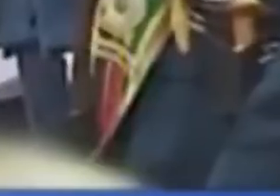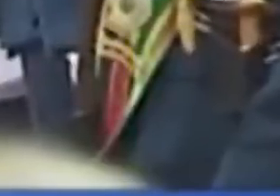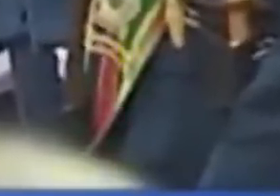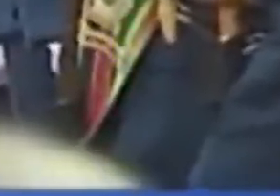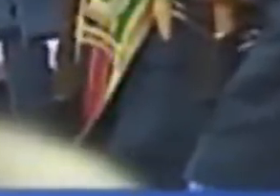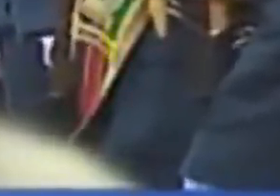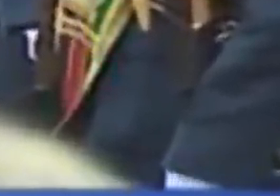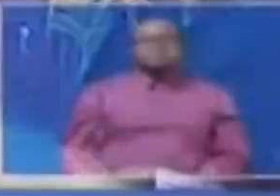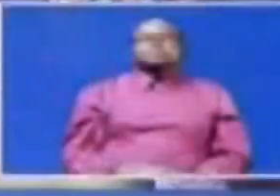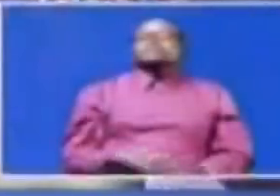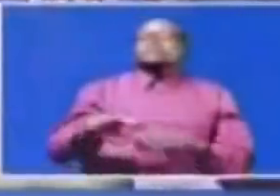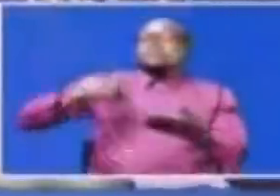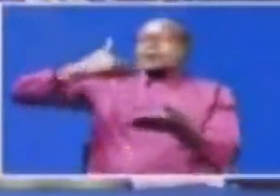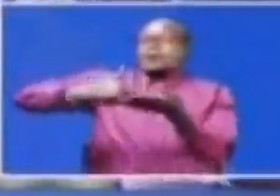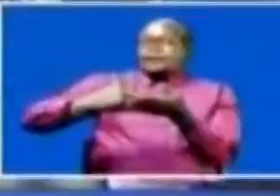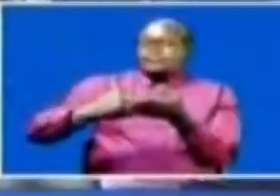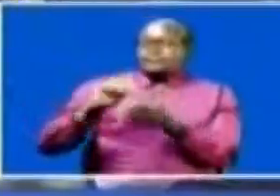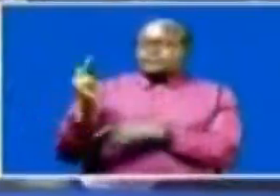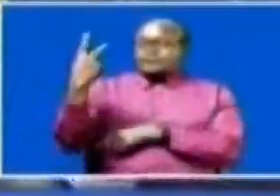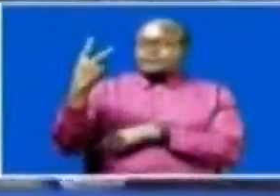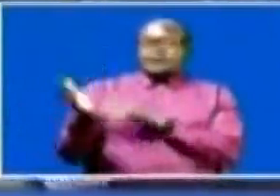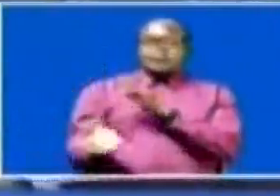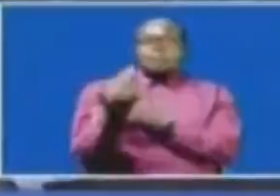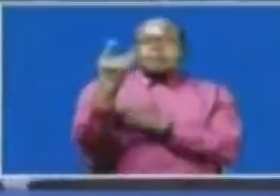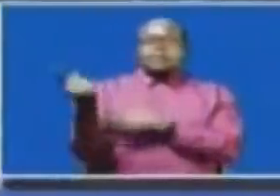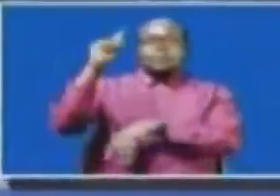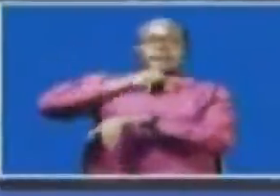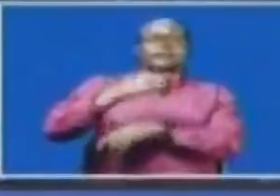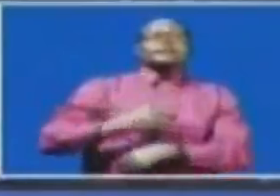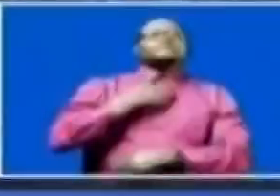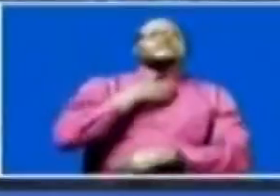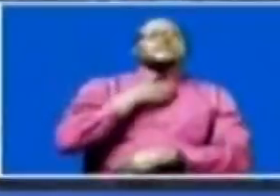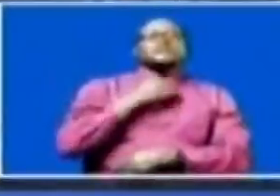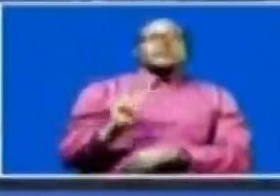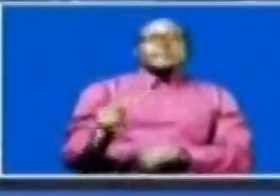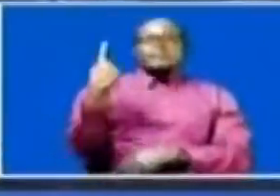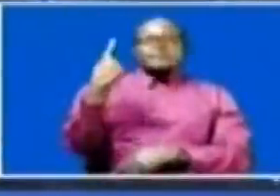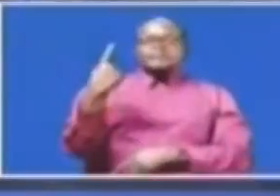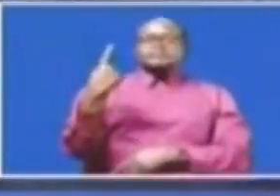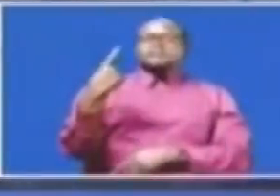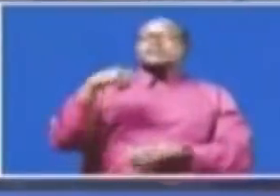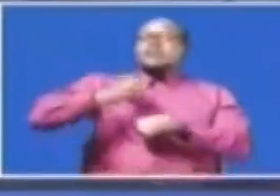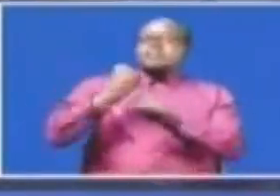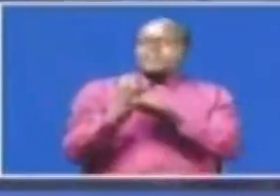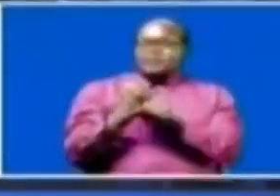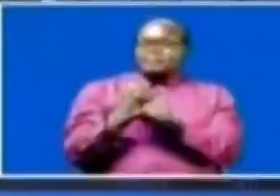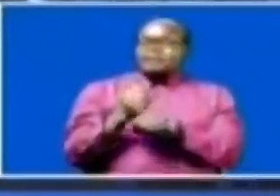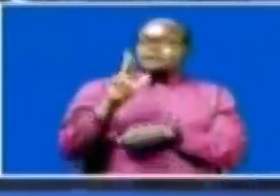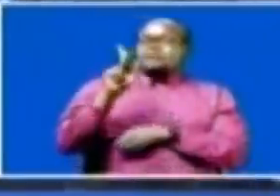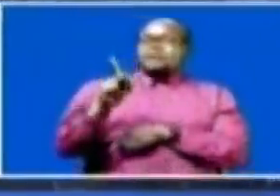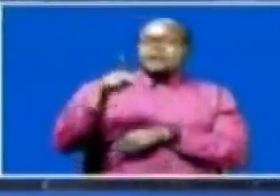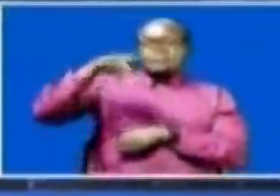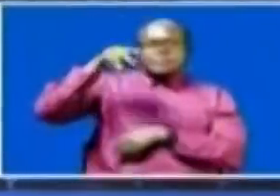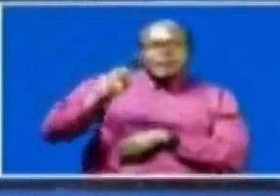Theresa May arrived in Kenya early morning for a one-day visit, the first made by a sitting United Kingdom Prime